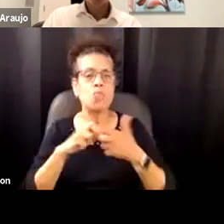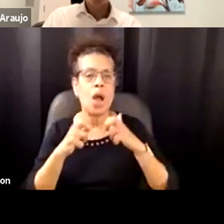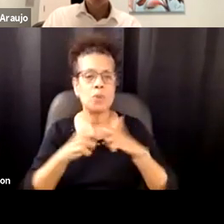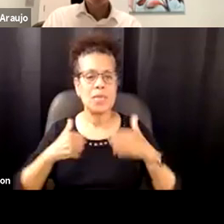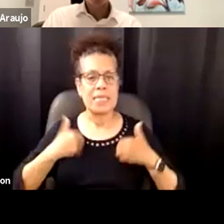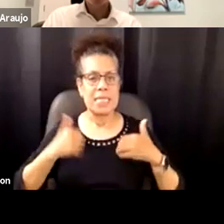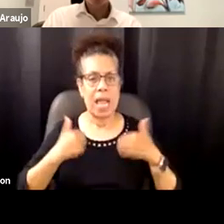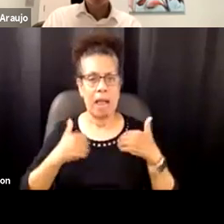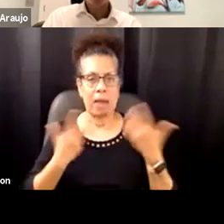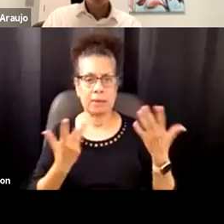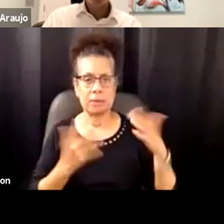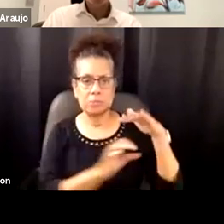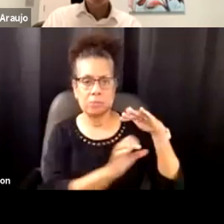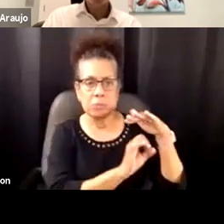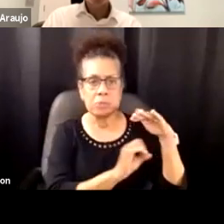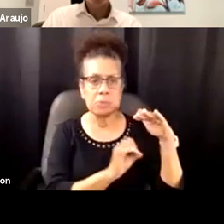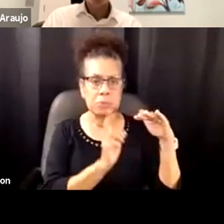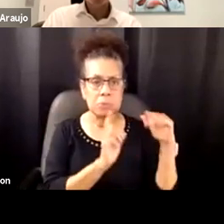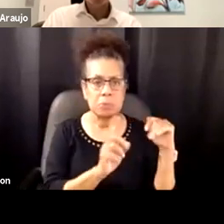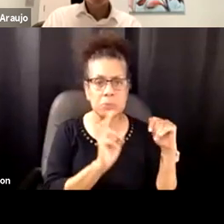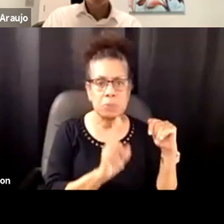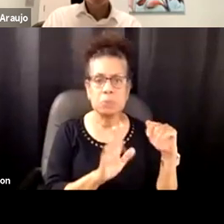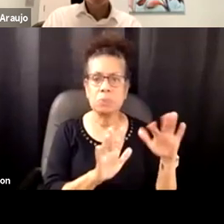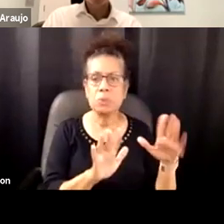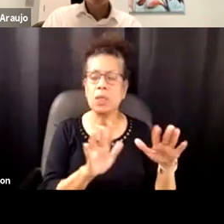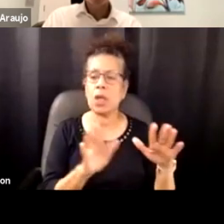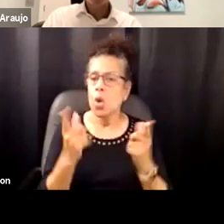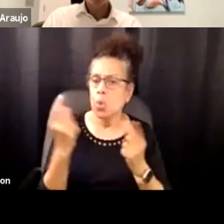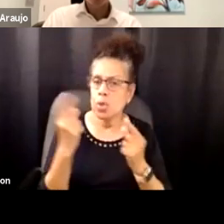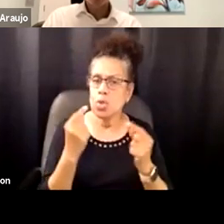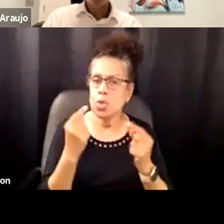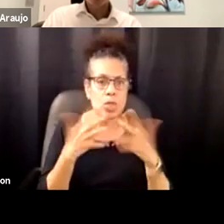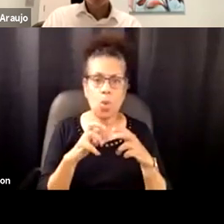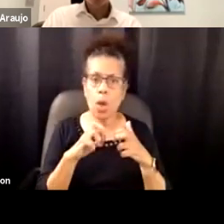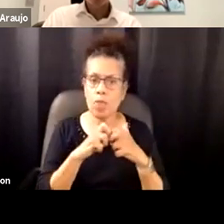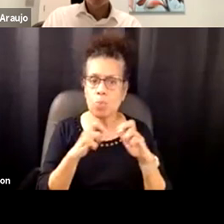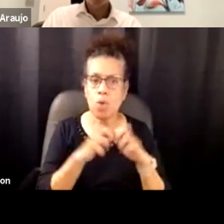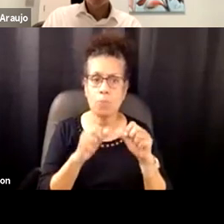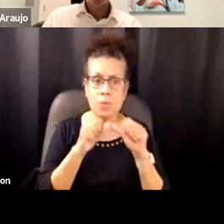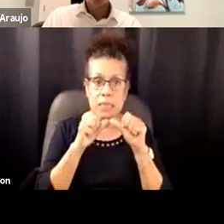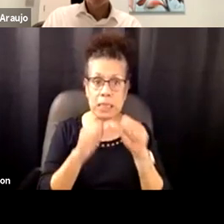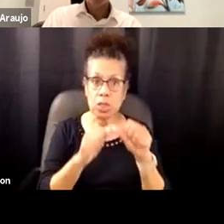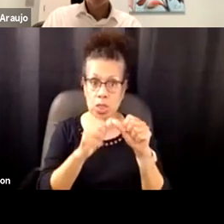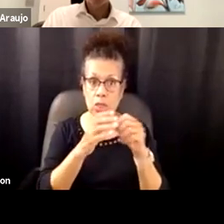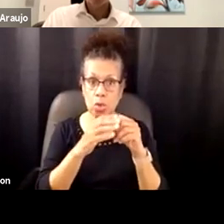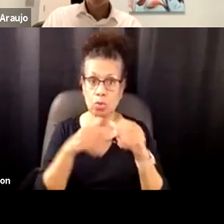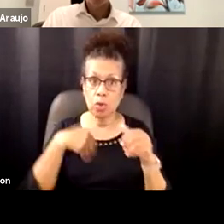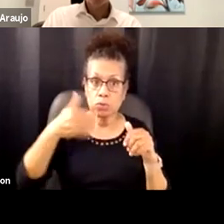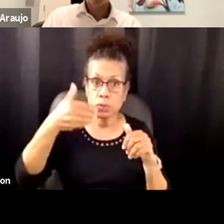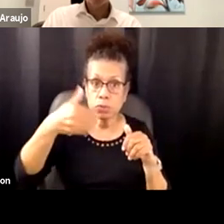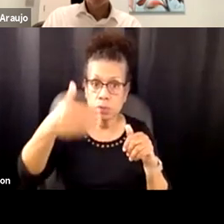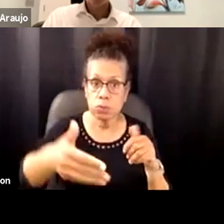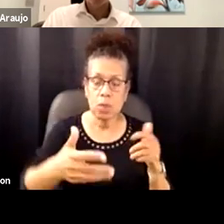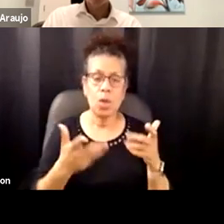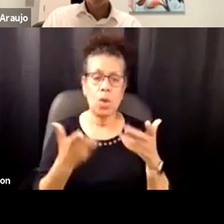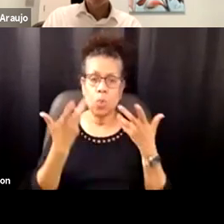what interventions we're using so that those problems do not continue with them throughout their their years so that they're